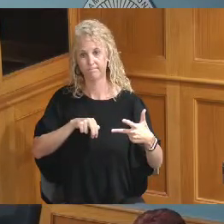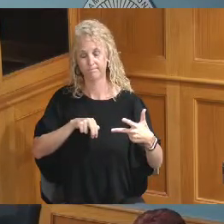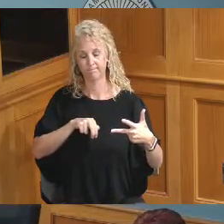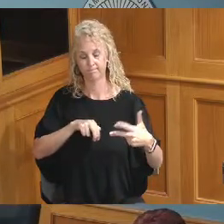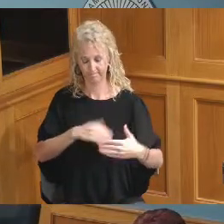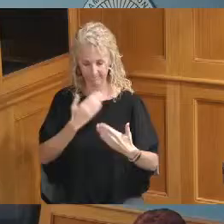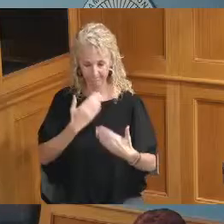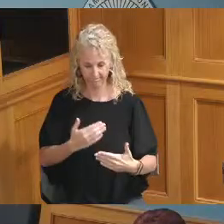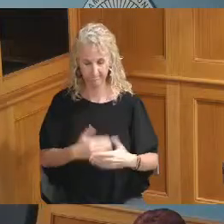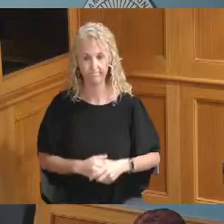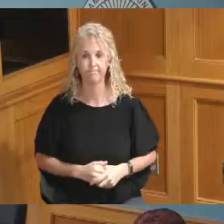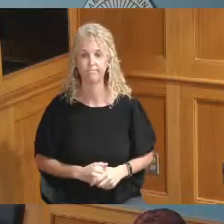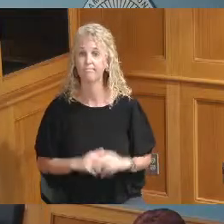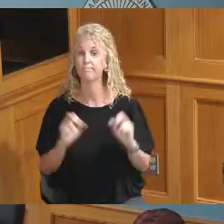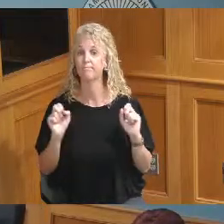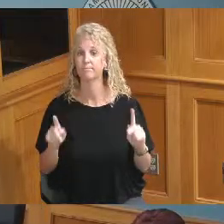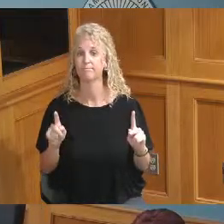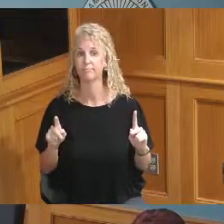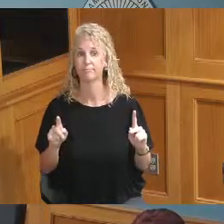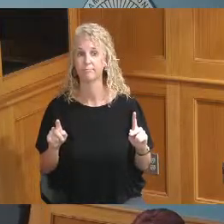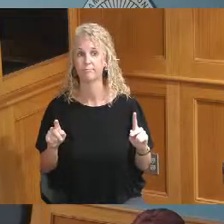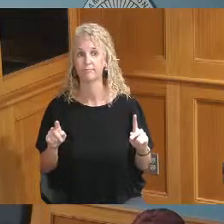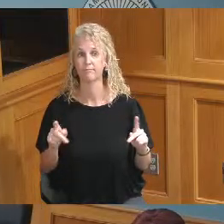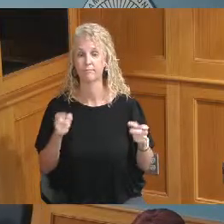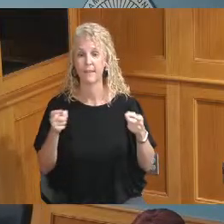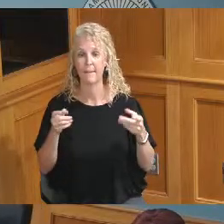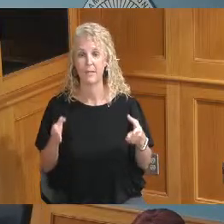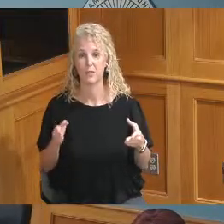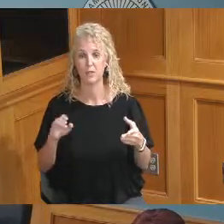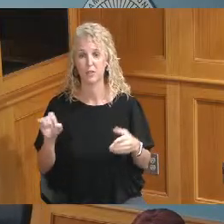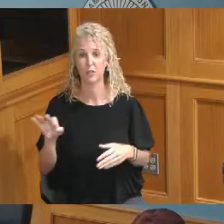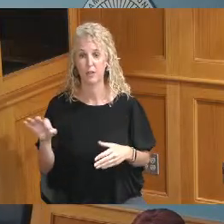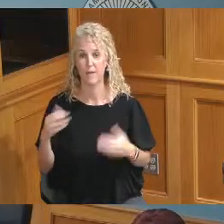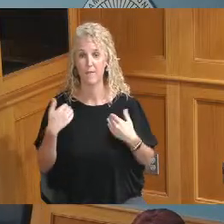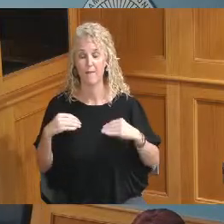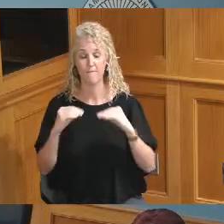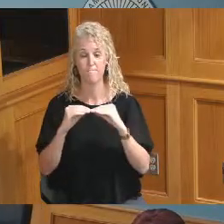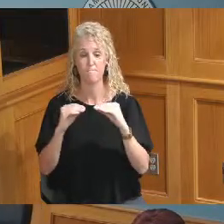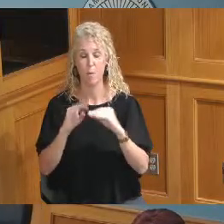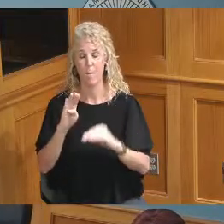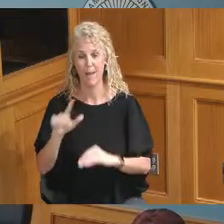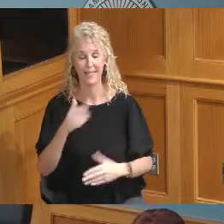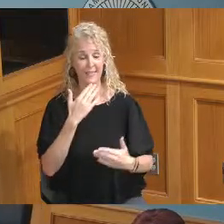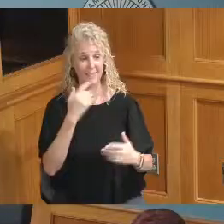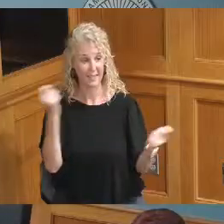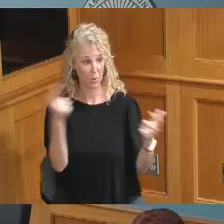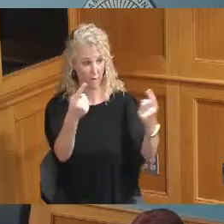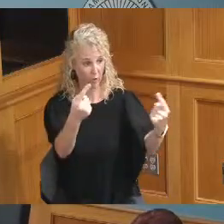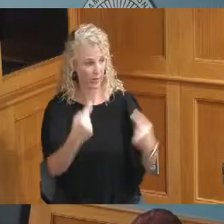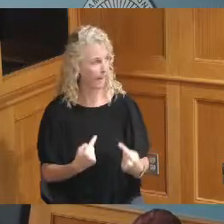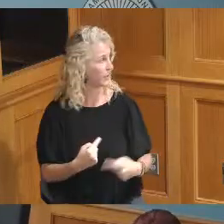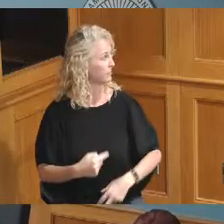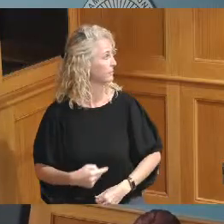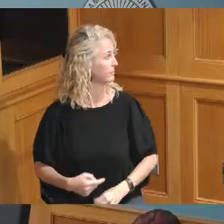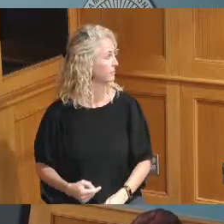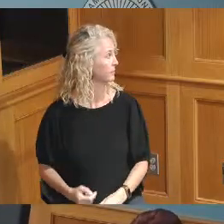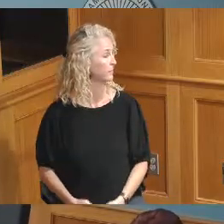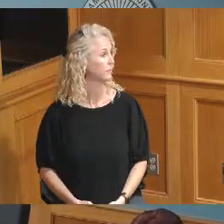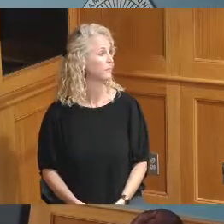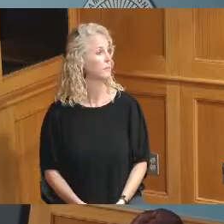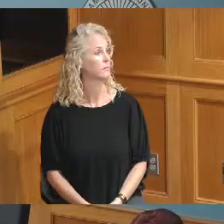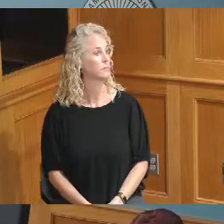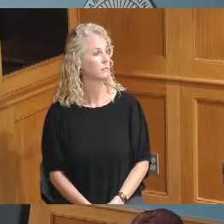Thank you. All right, Administrator, we've got additional by leaves. Thank you all for being here. Thank you.